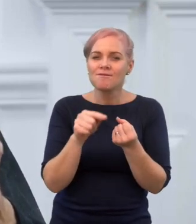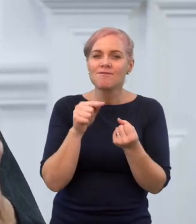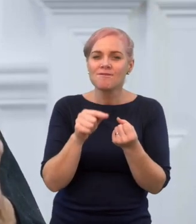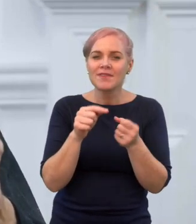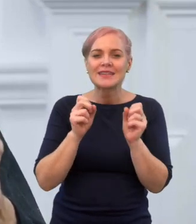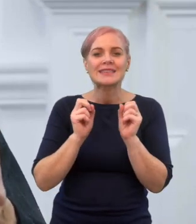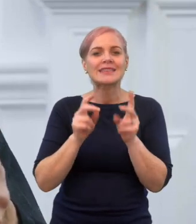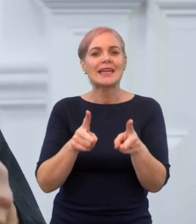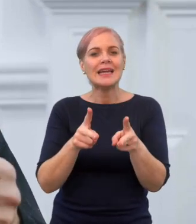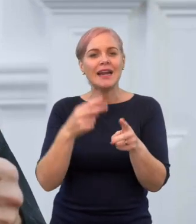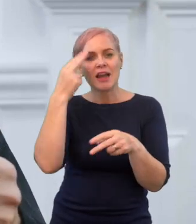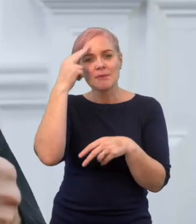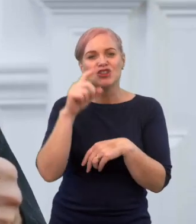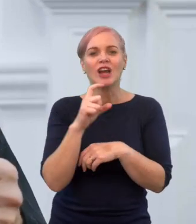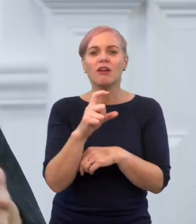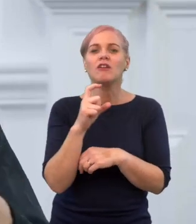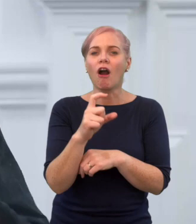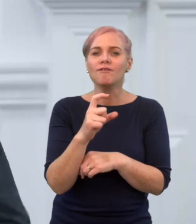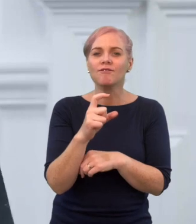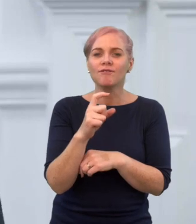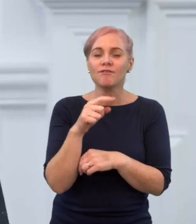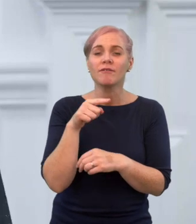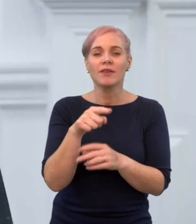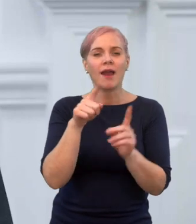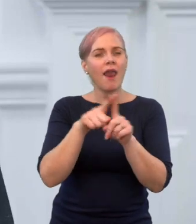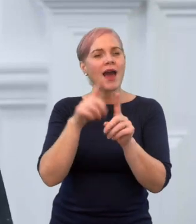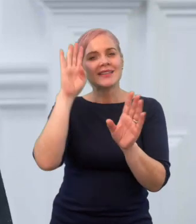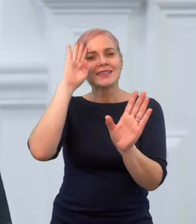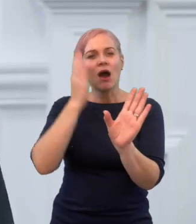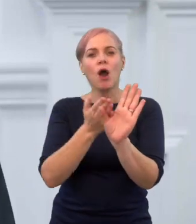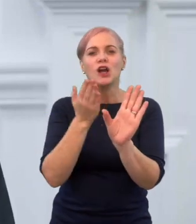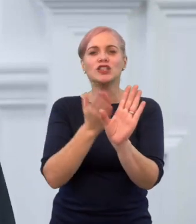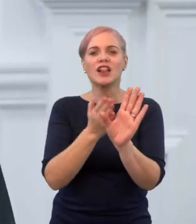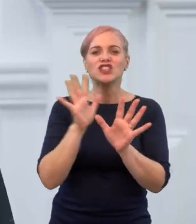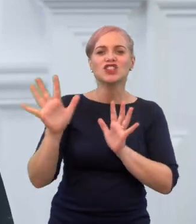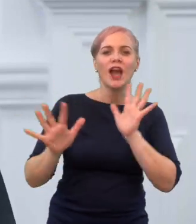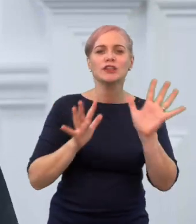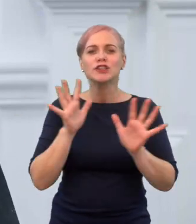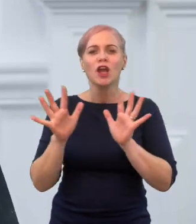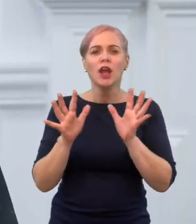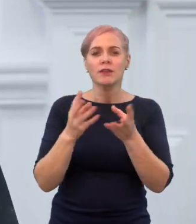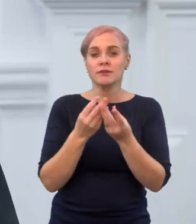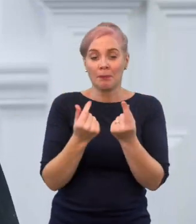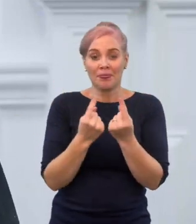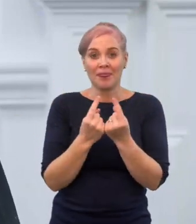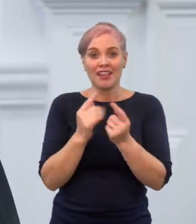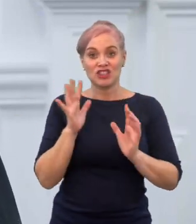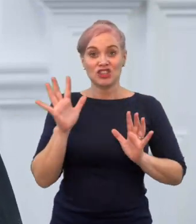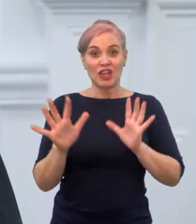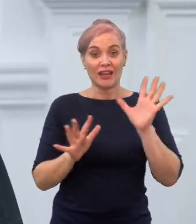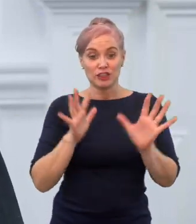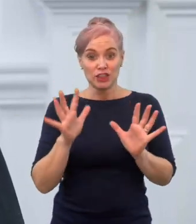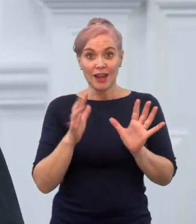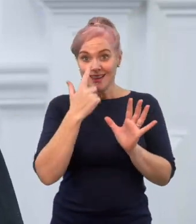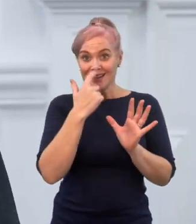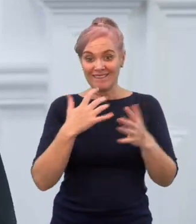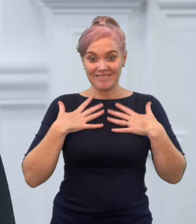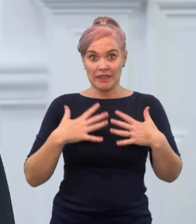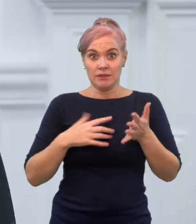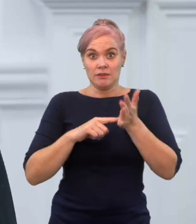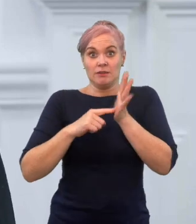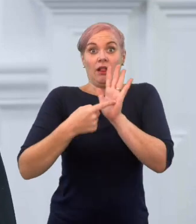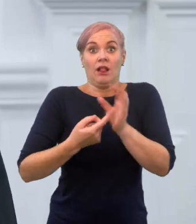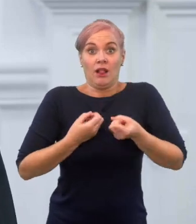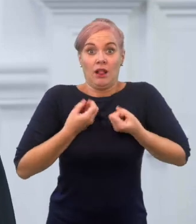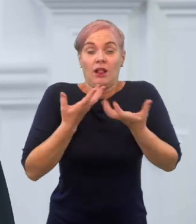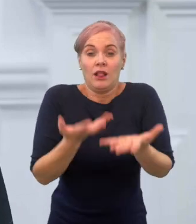there's something called the Chekhov technique, and it's called psychological gesture, and it's just something, a gesture you can